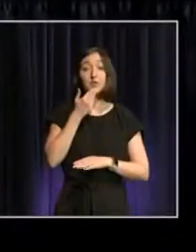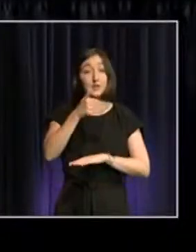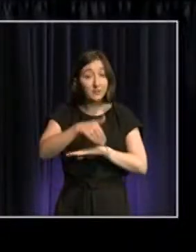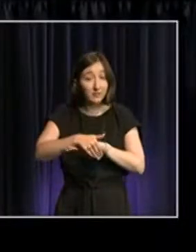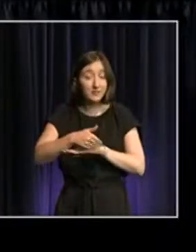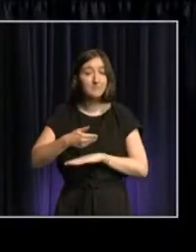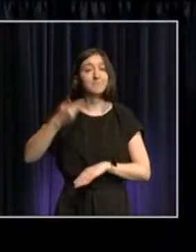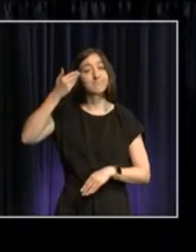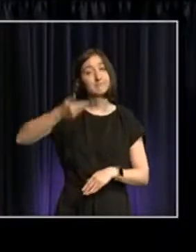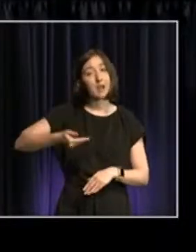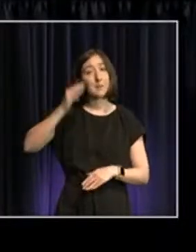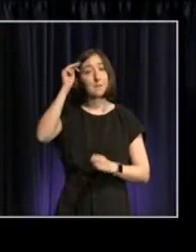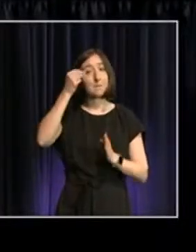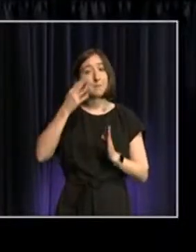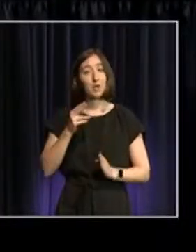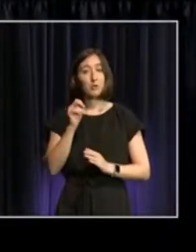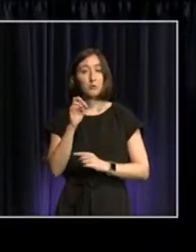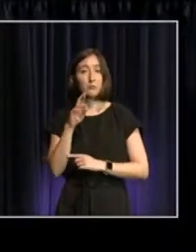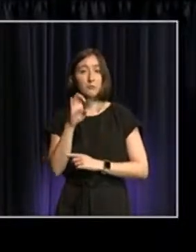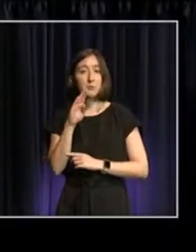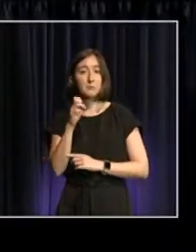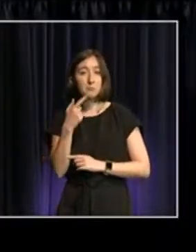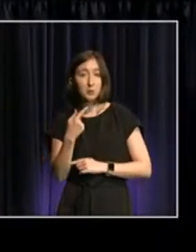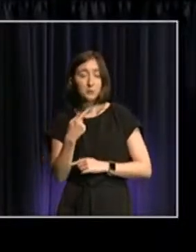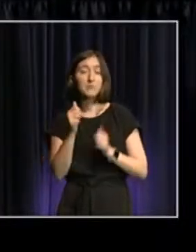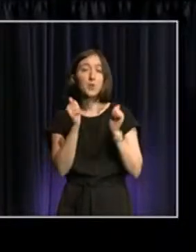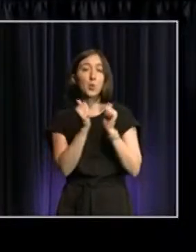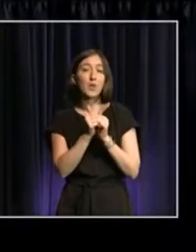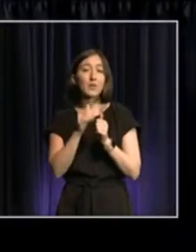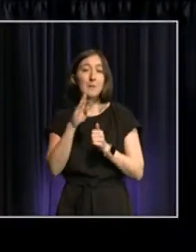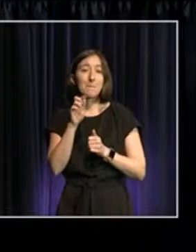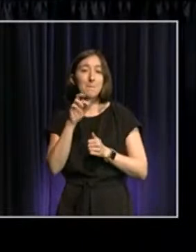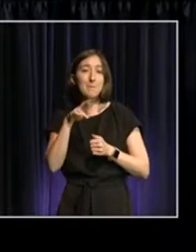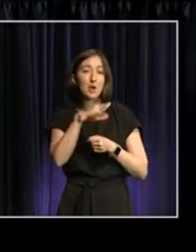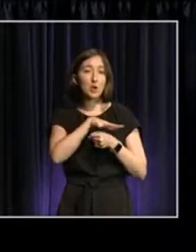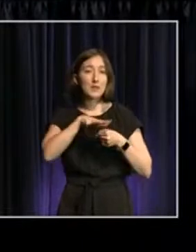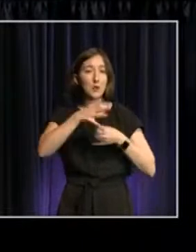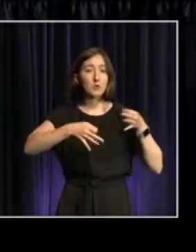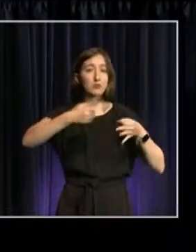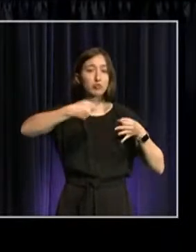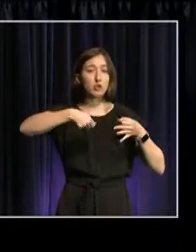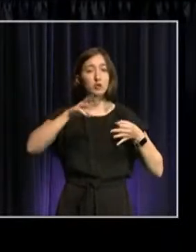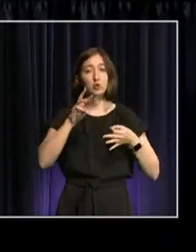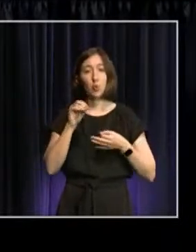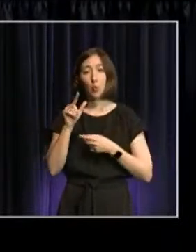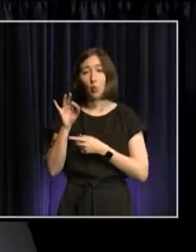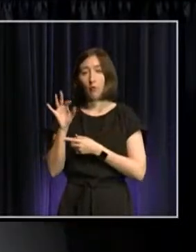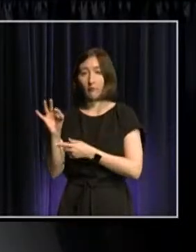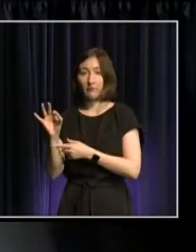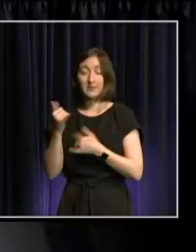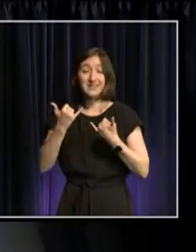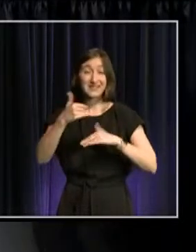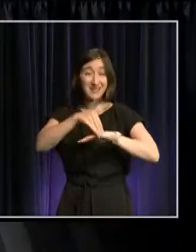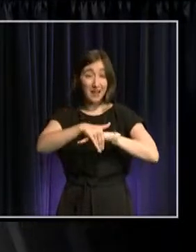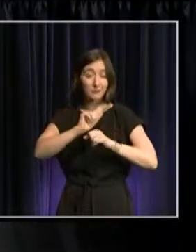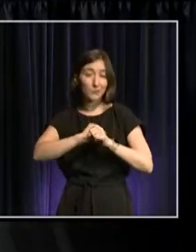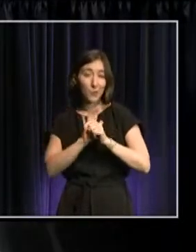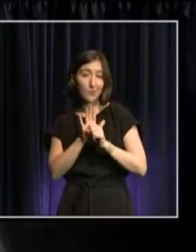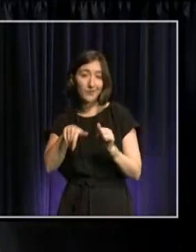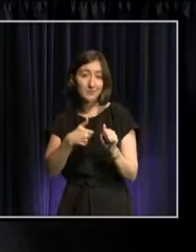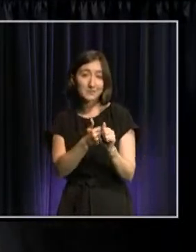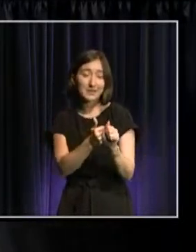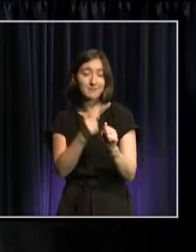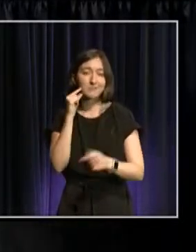Good evening. I'm Mayor Ron Nirenberg with Bexar County Judge Nelson Wolf, and this is our COVID-19 update for the San Antonio community. Tonight we're